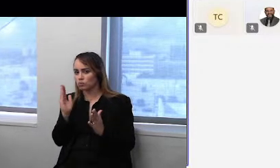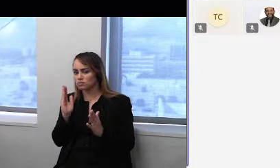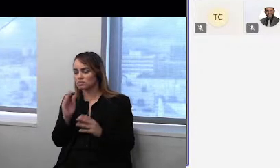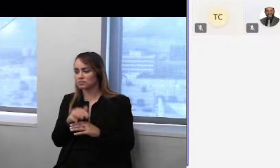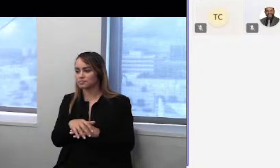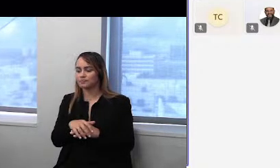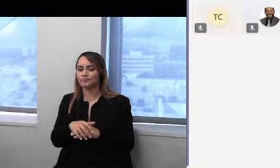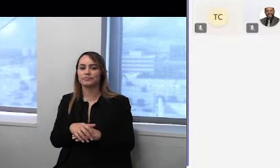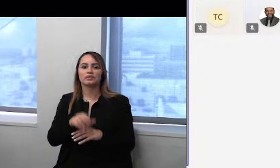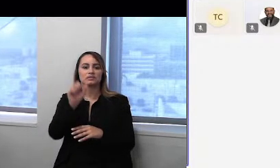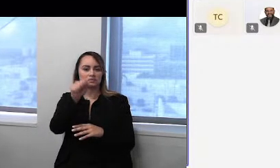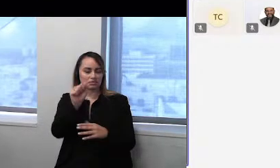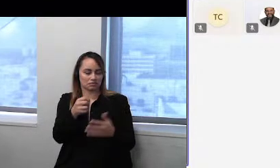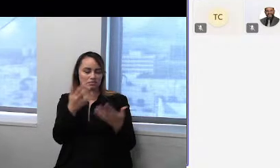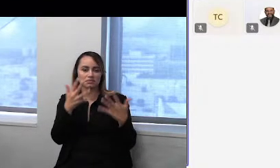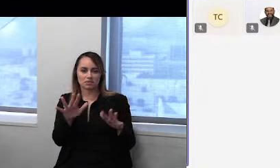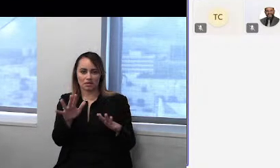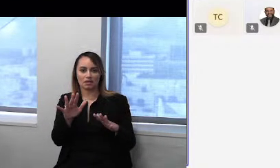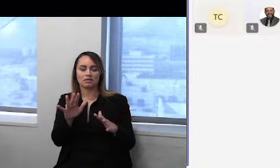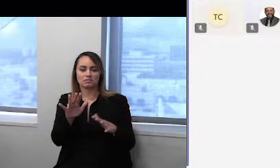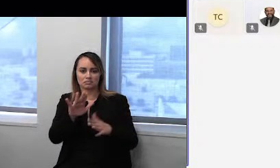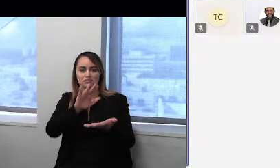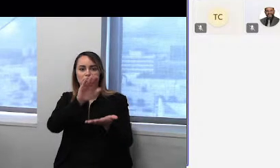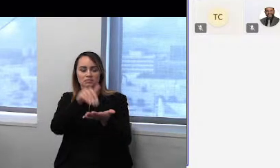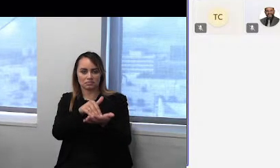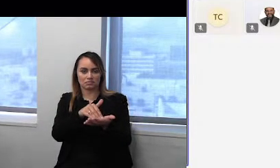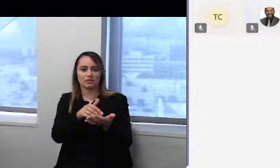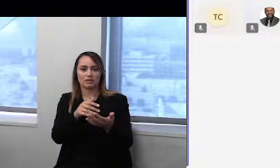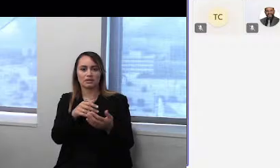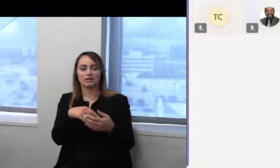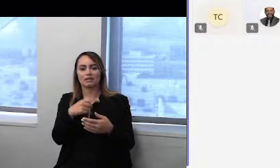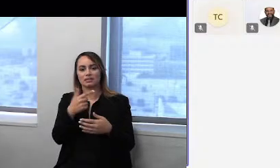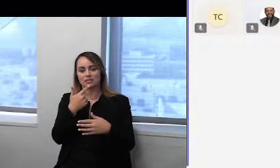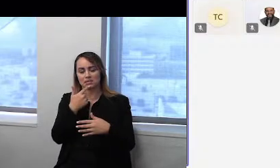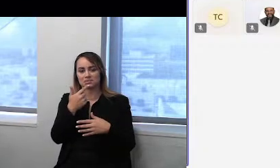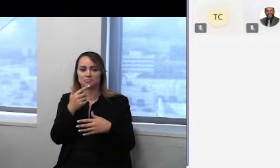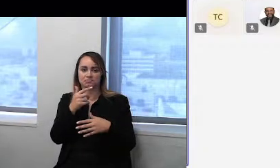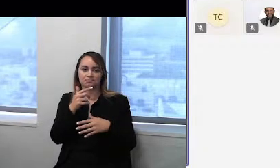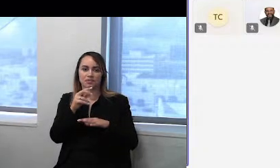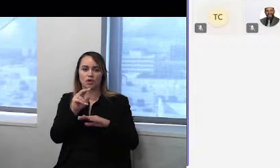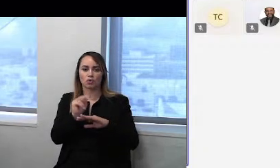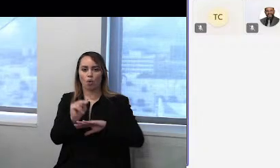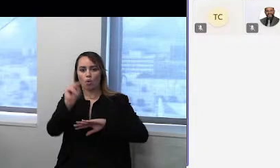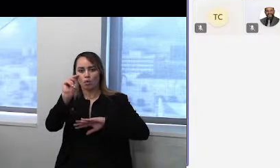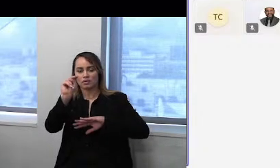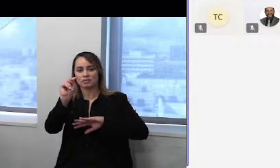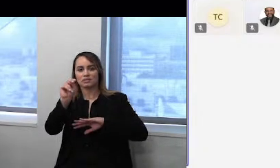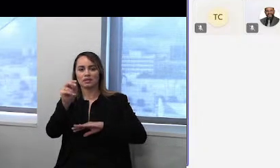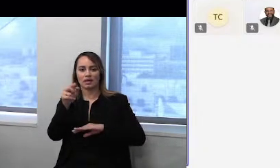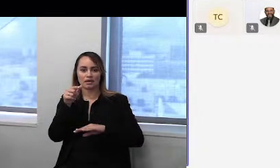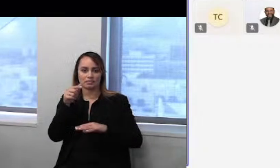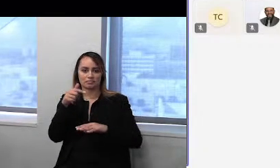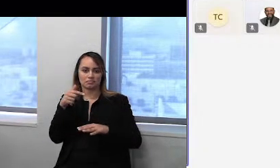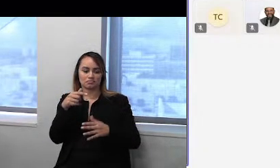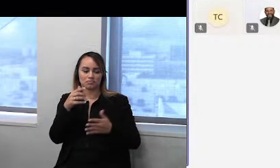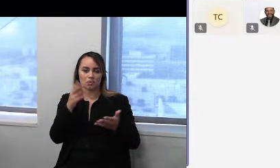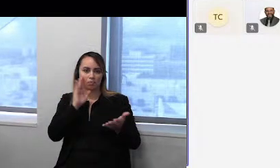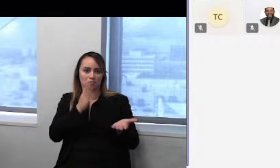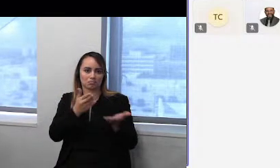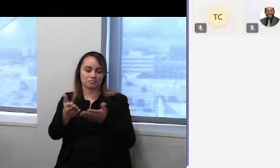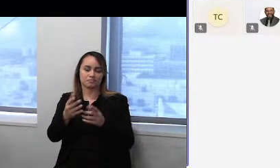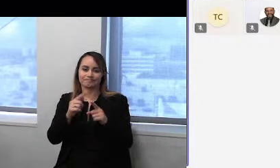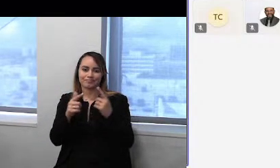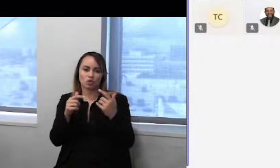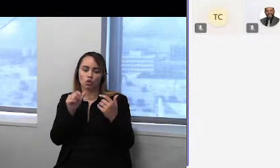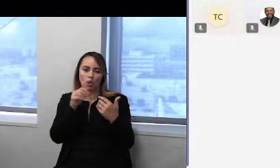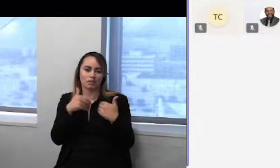on the north side and where it's coming into. We don't have enough detail. I cannot speak. I'm speaking to what